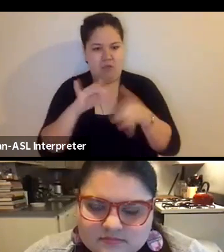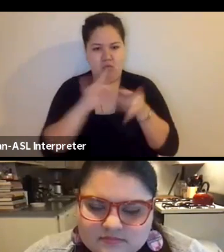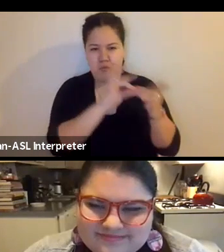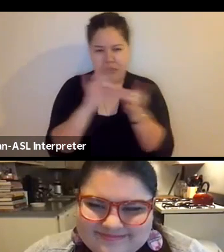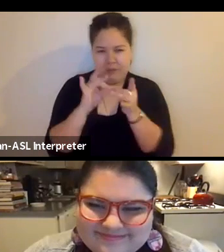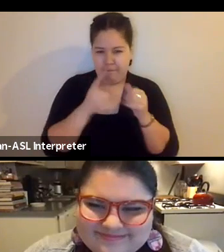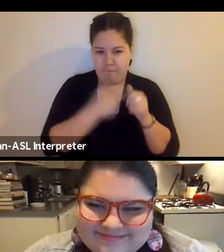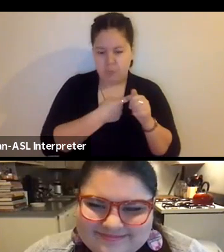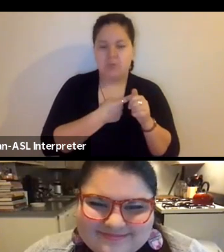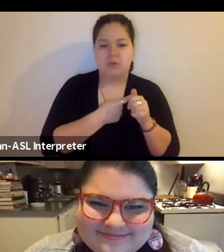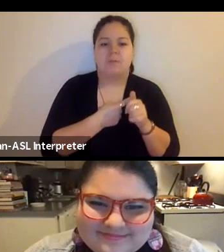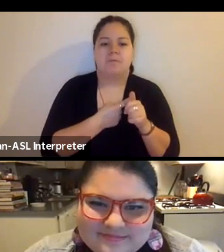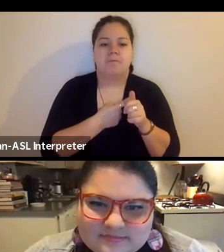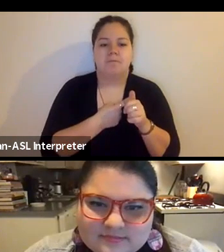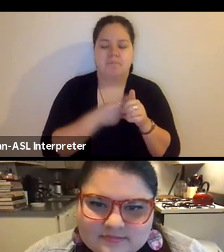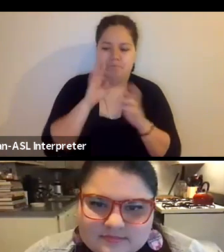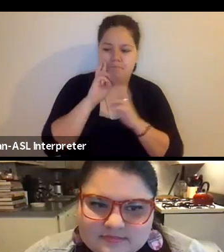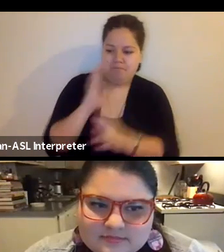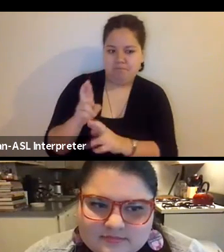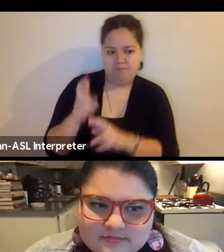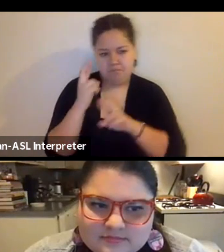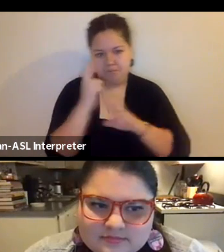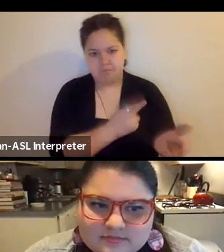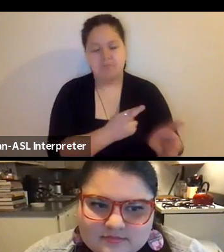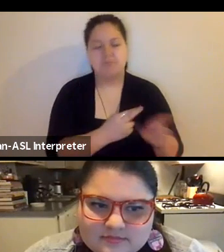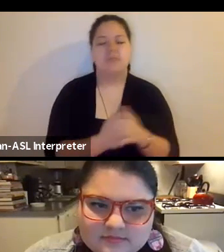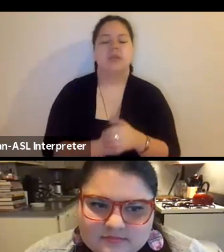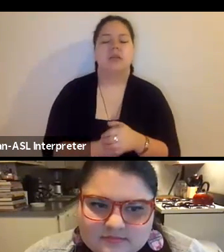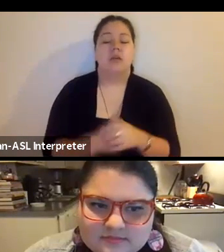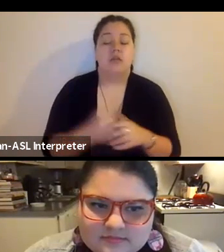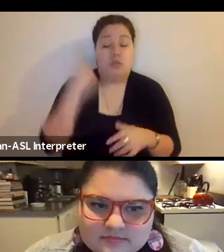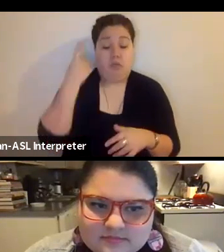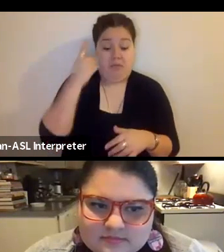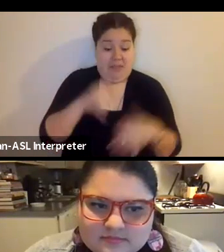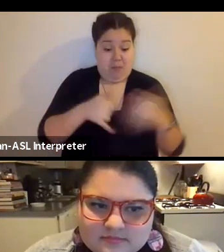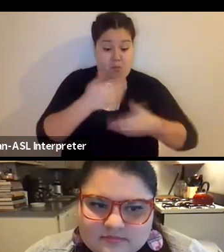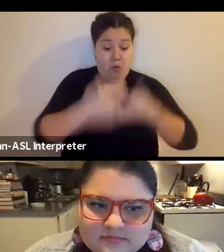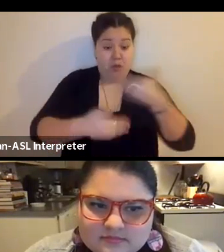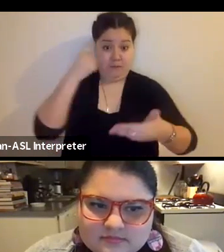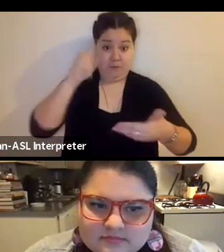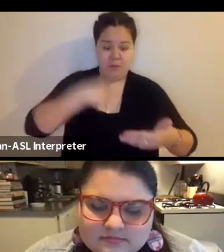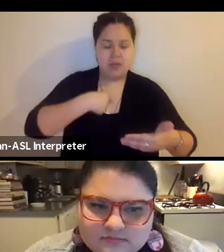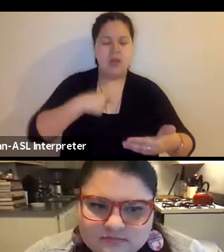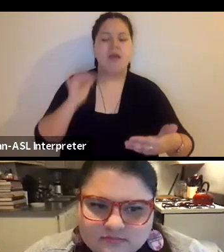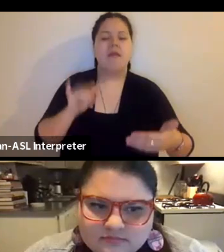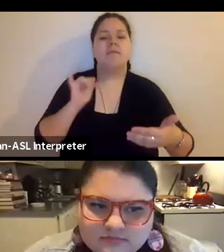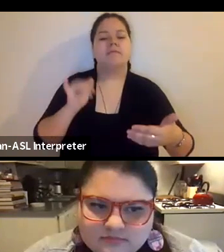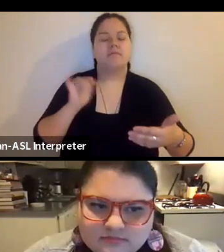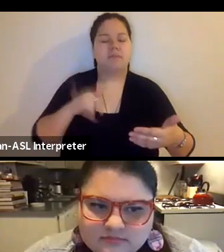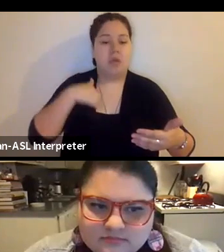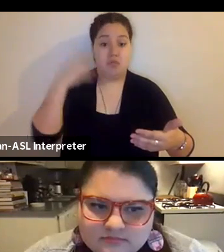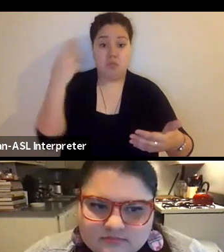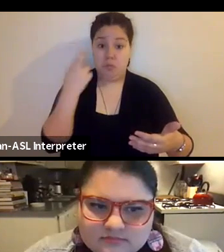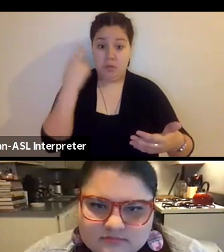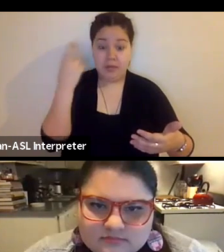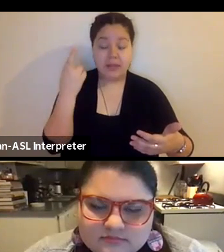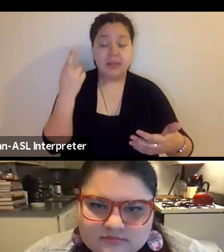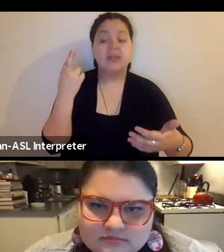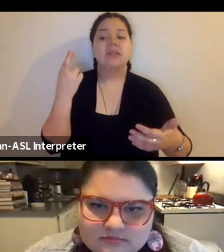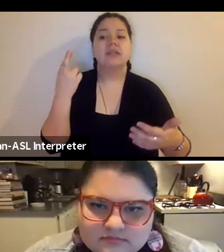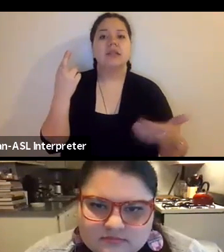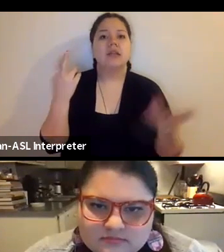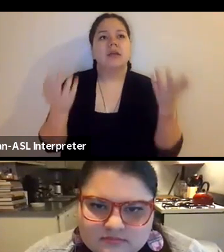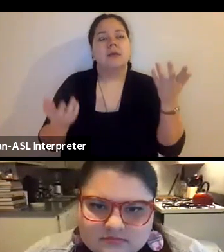so what this process has brought up for me is how it might be easy to